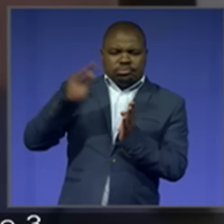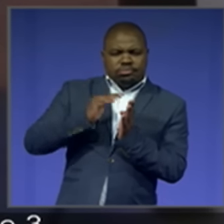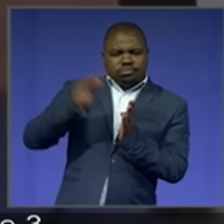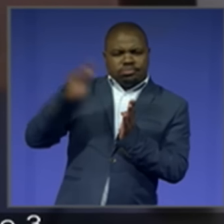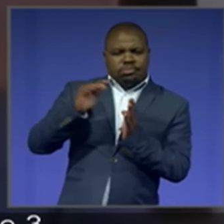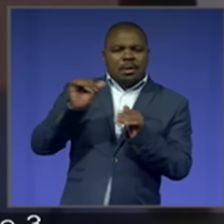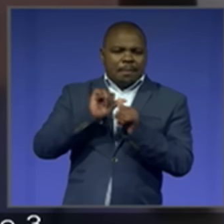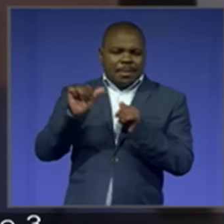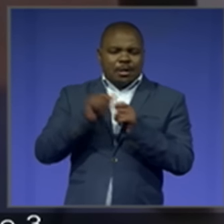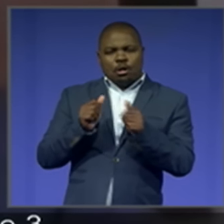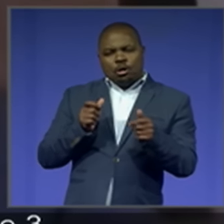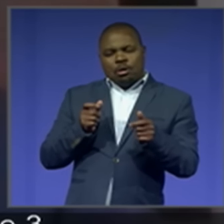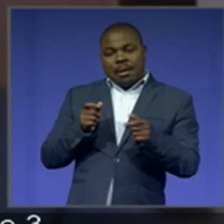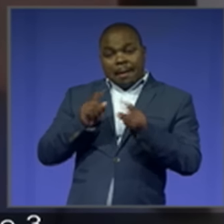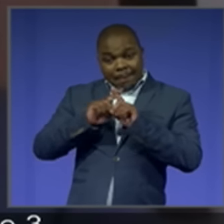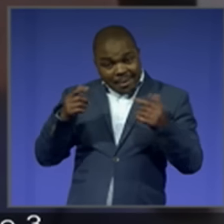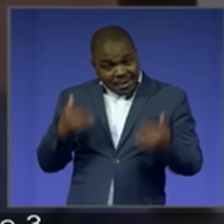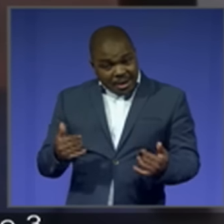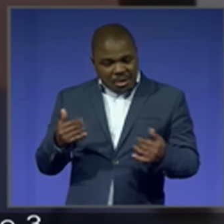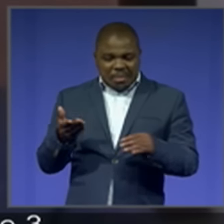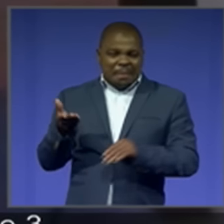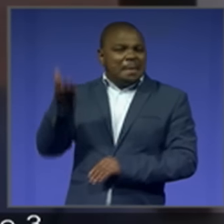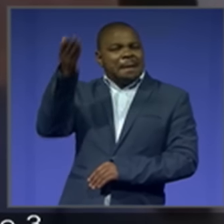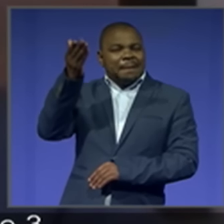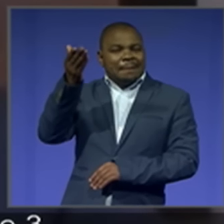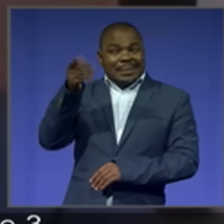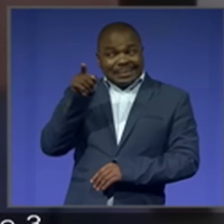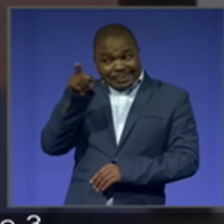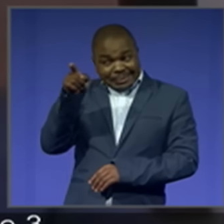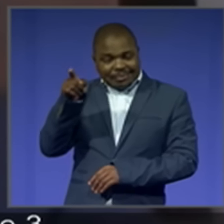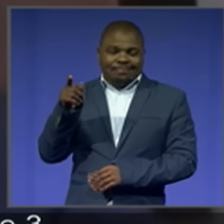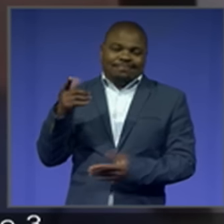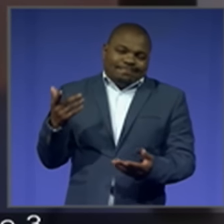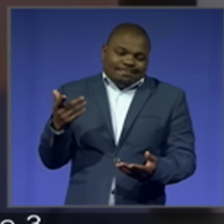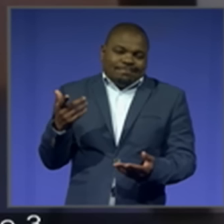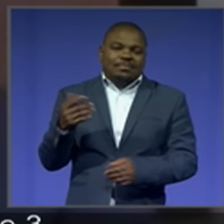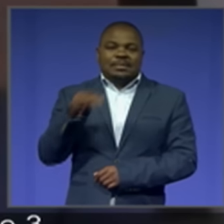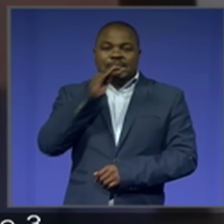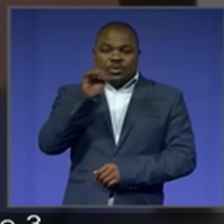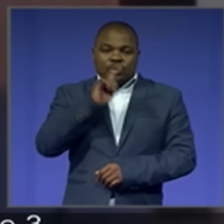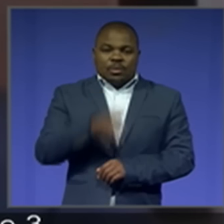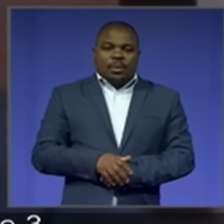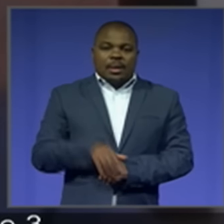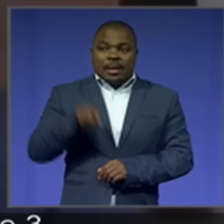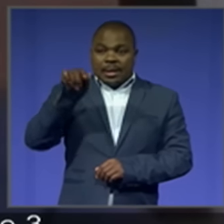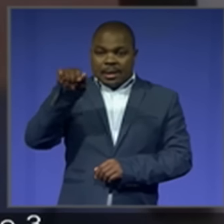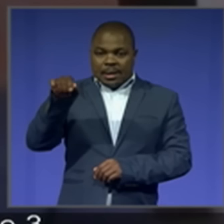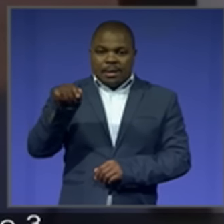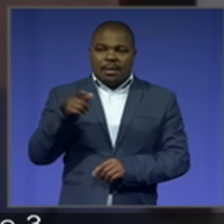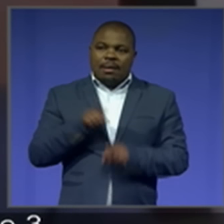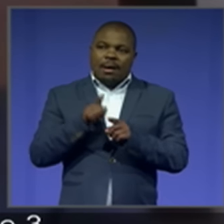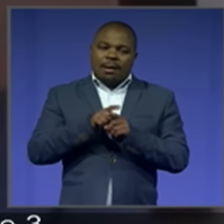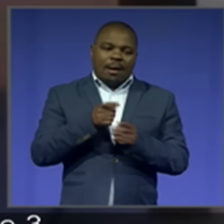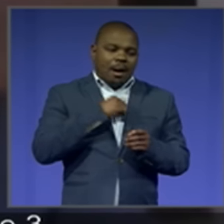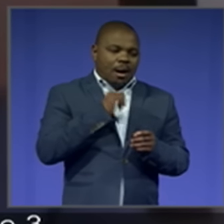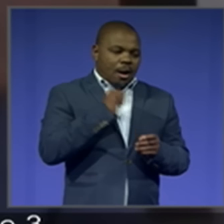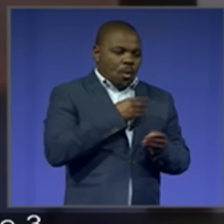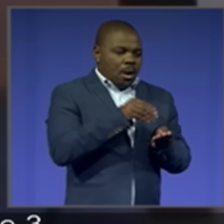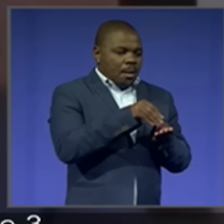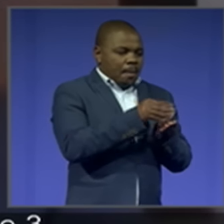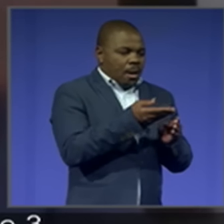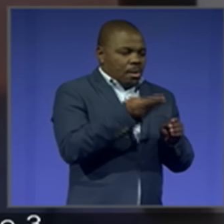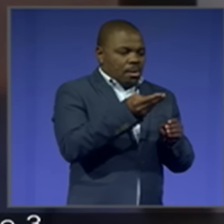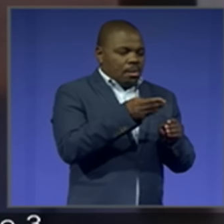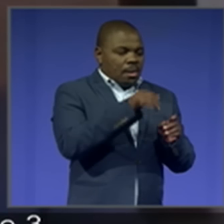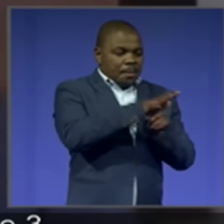le ka tlasa taolo. Fela ditjeho tseno hopola hore ke yona ntho ene re bitsang the imported inflation. Ha re reka